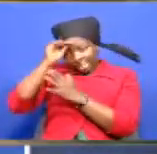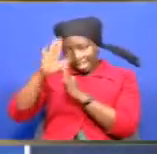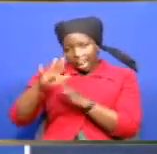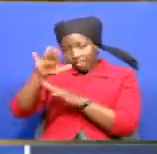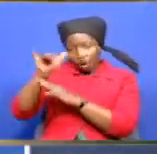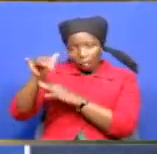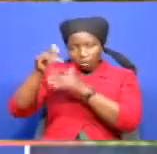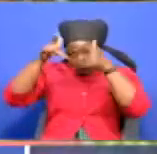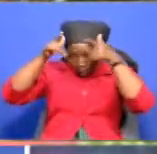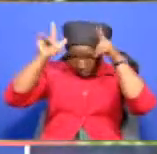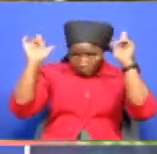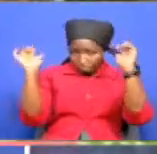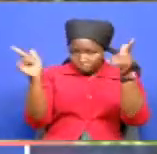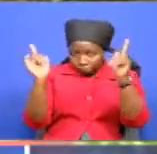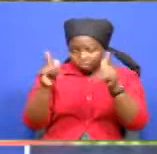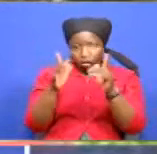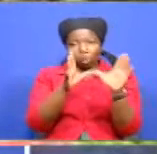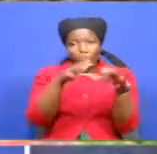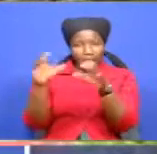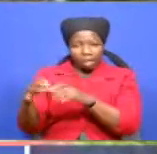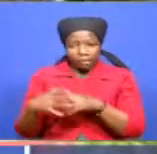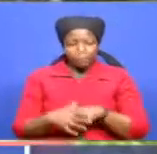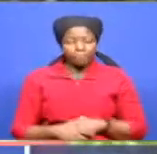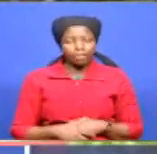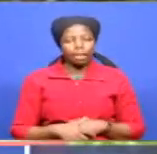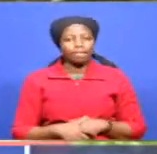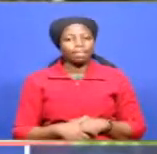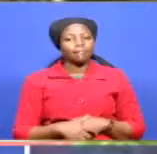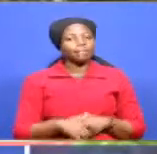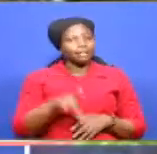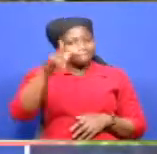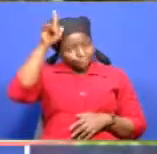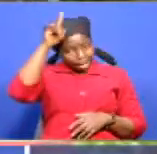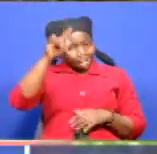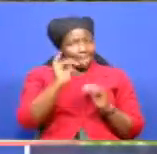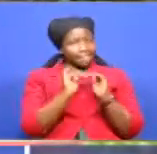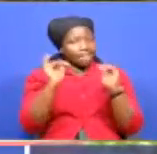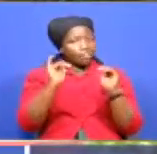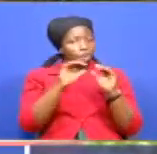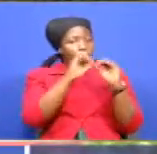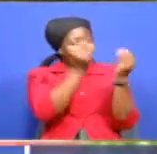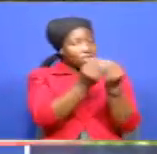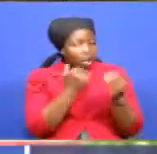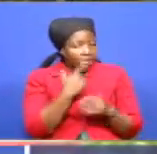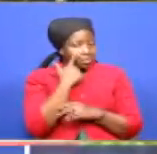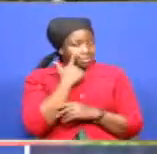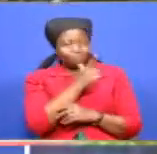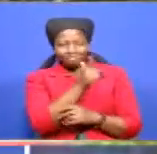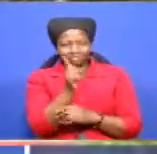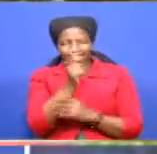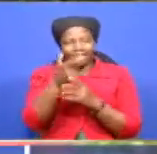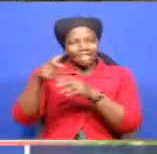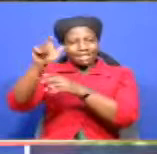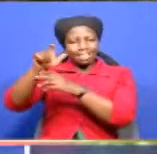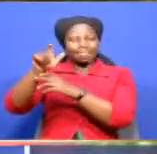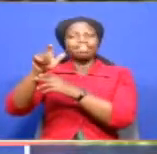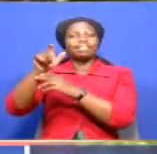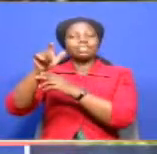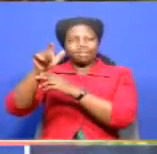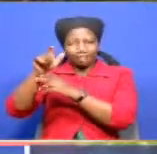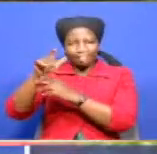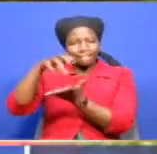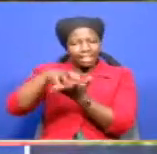pastoralist communities. The grassroots organizations have noticed increased incidences of gender-based